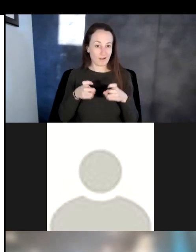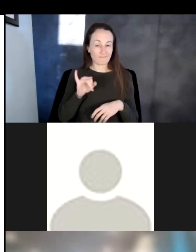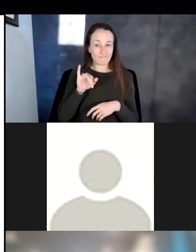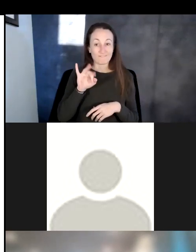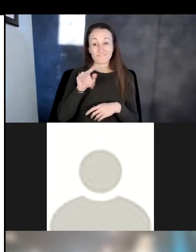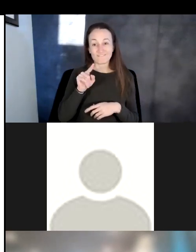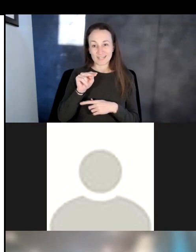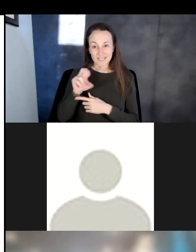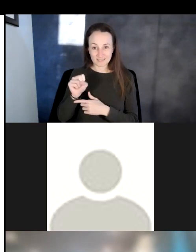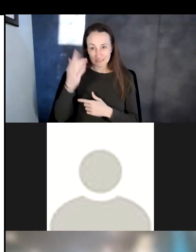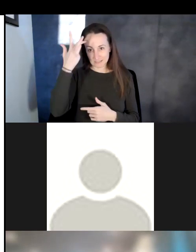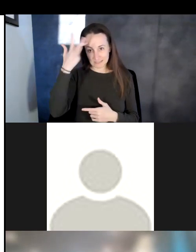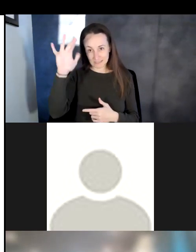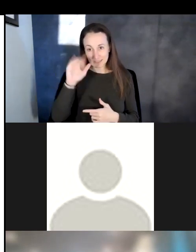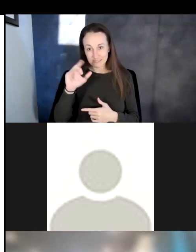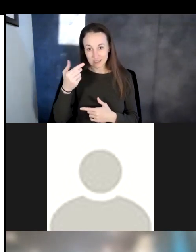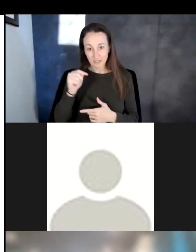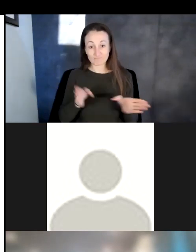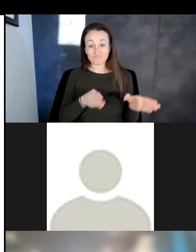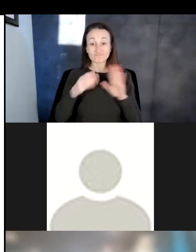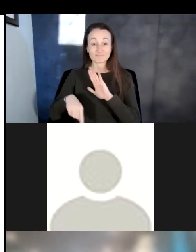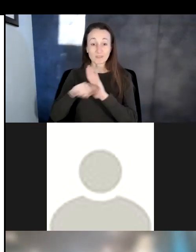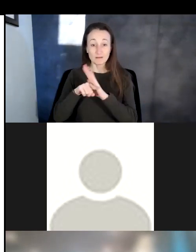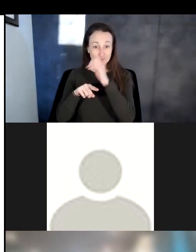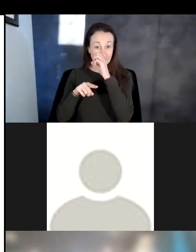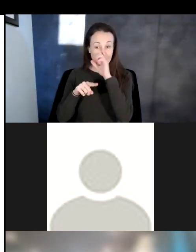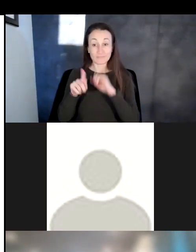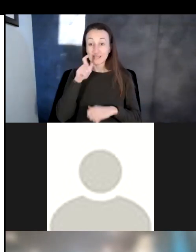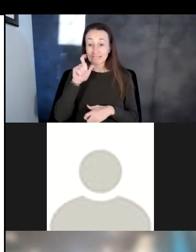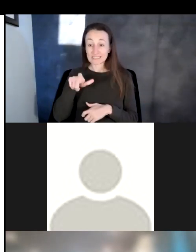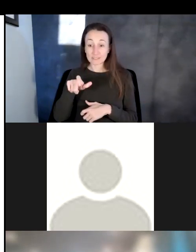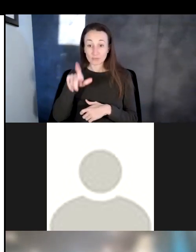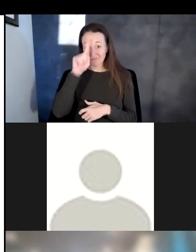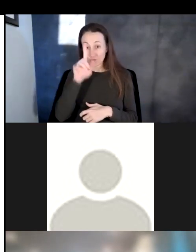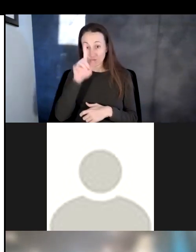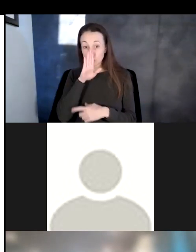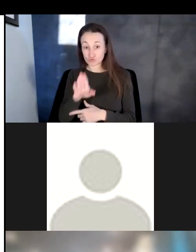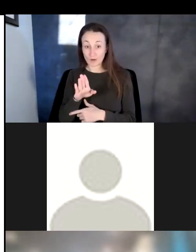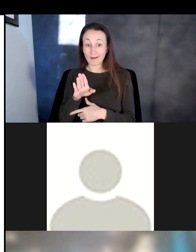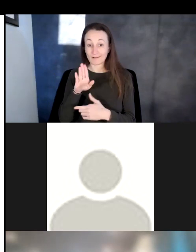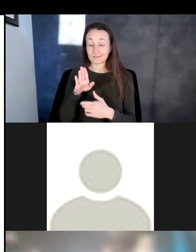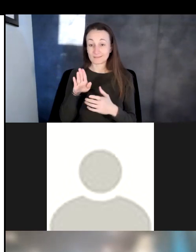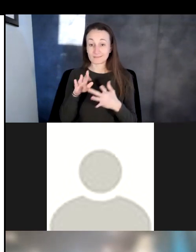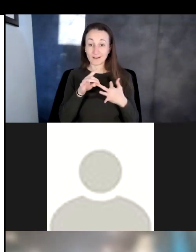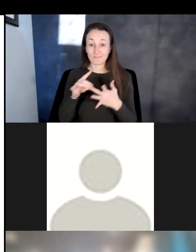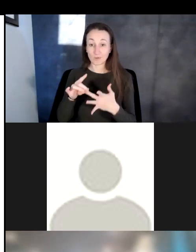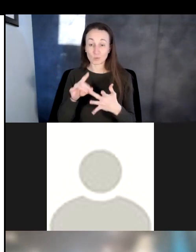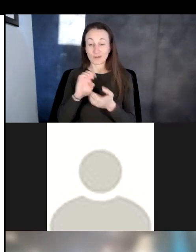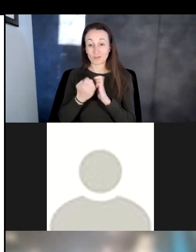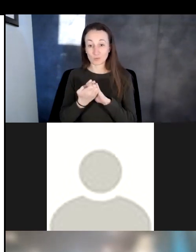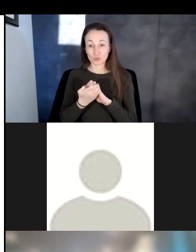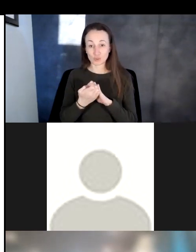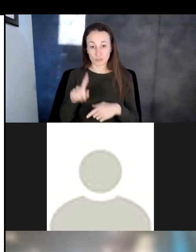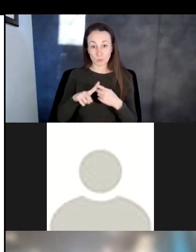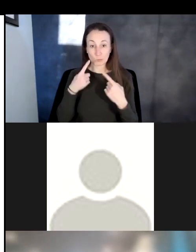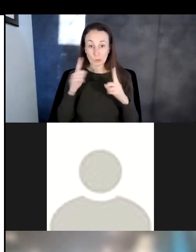cons, namely, we don't need to do this for directed evolution to work, and sequencing costs time and money. So with these evSeq